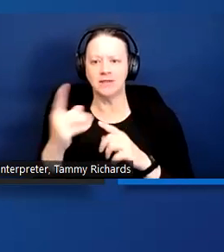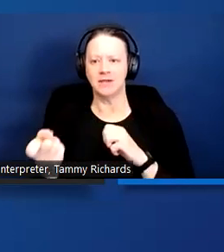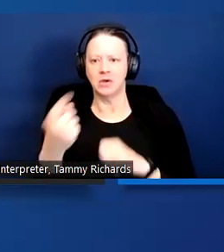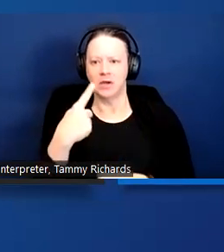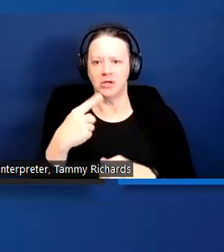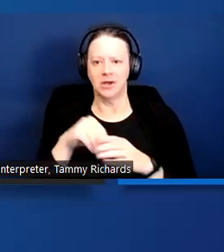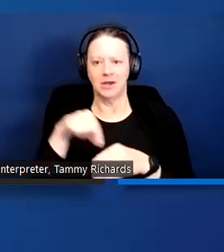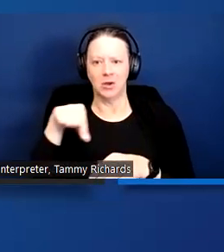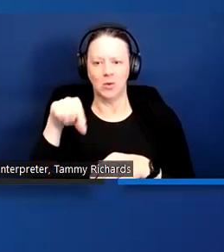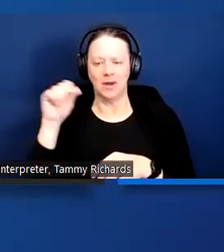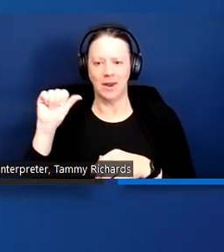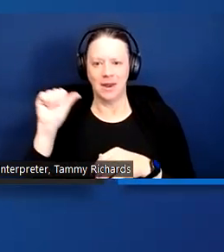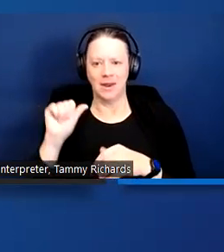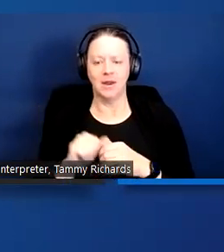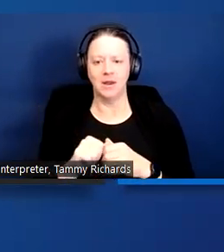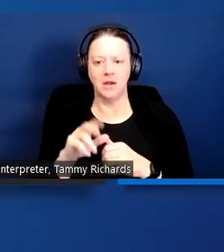in the Q&A.